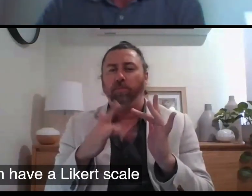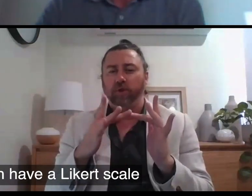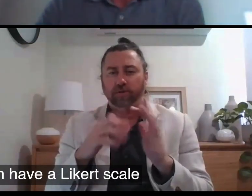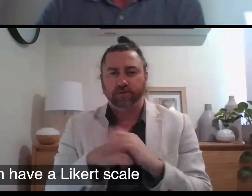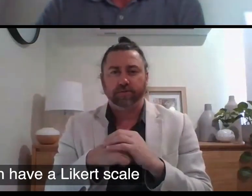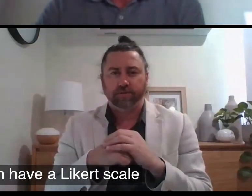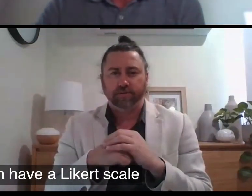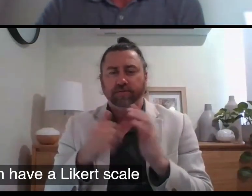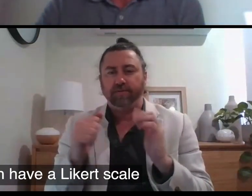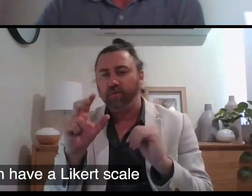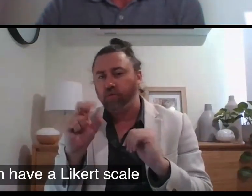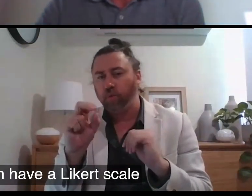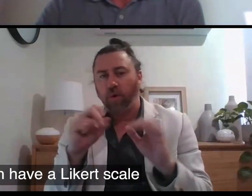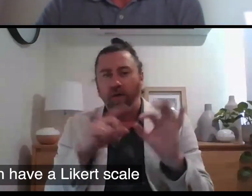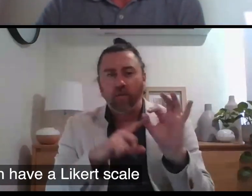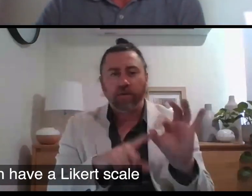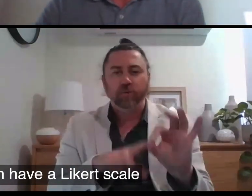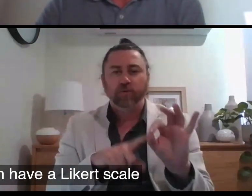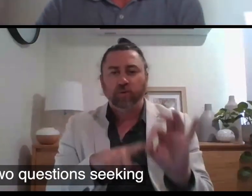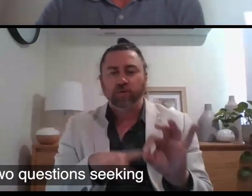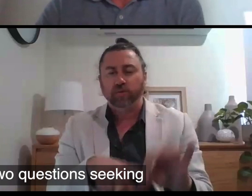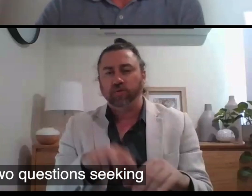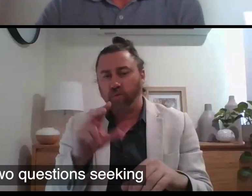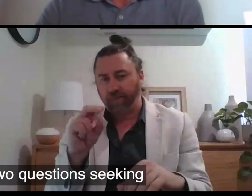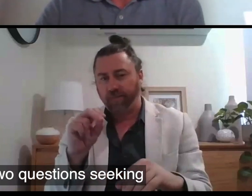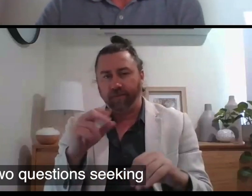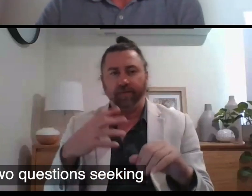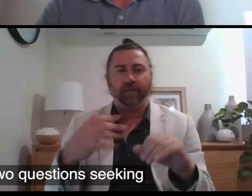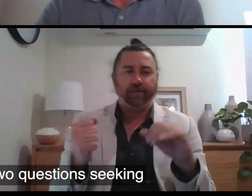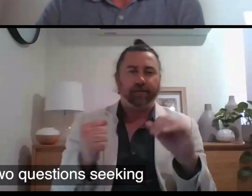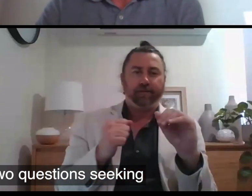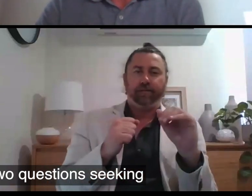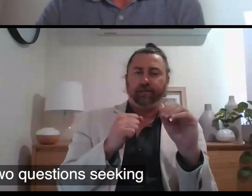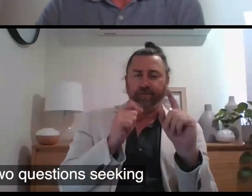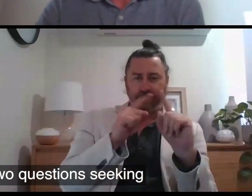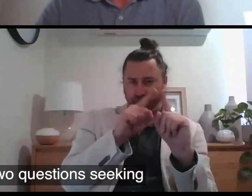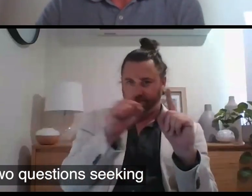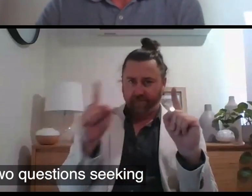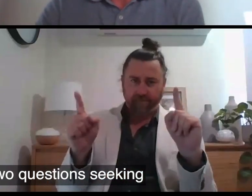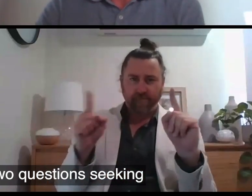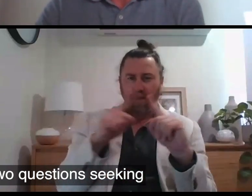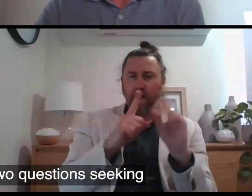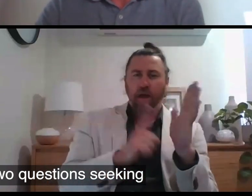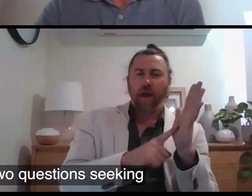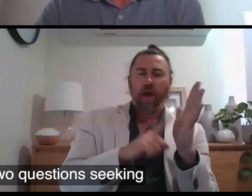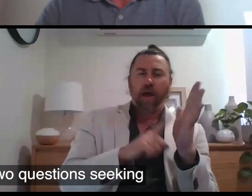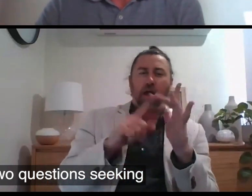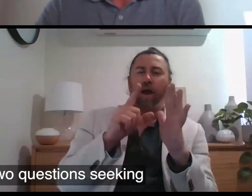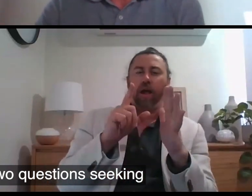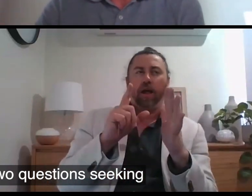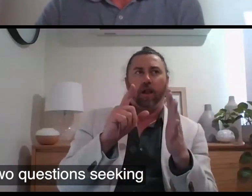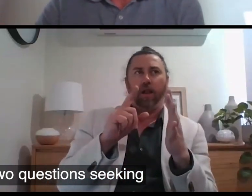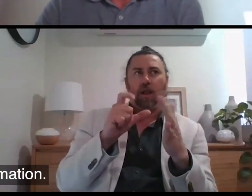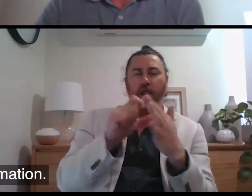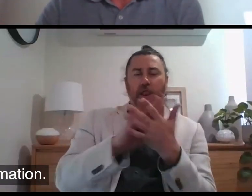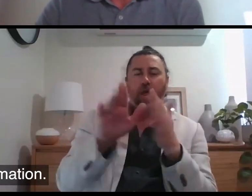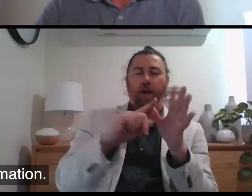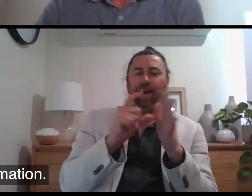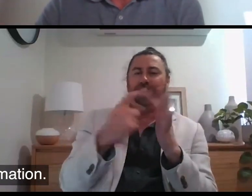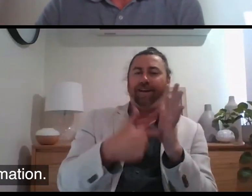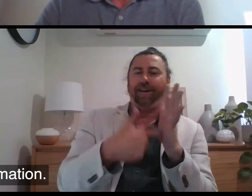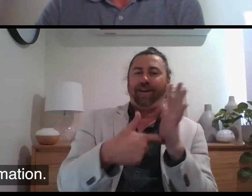there's 12 questions which have a Likert scale response, and then we have 2 questions